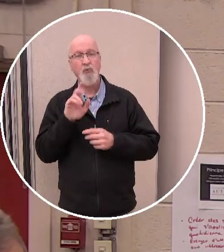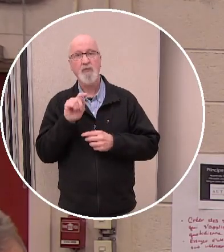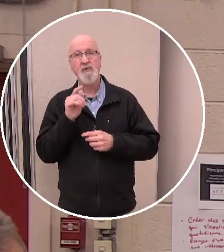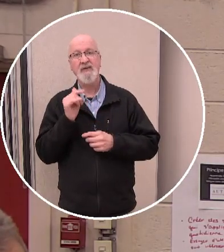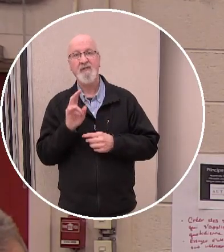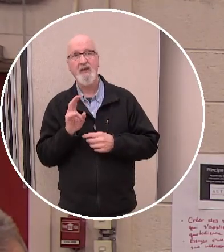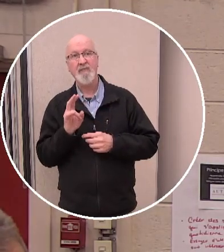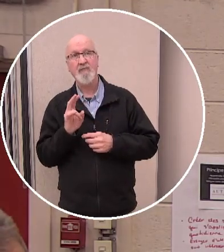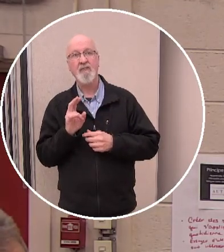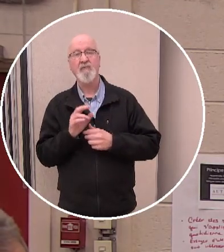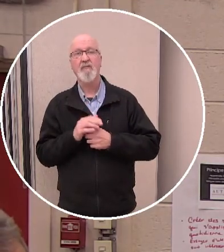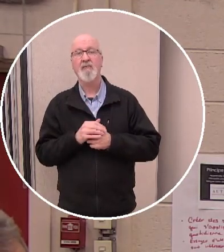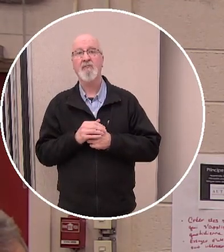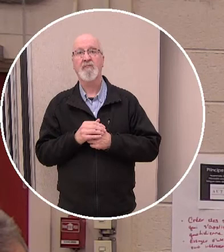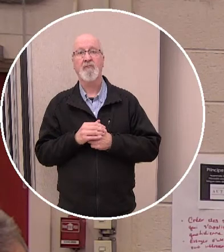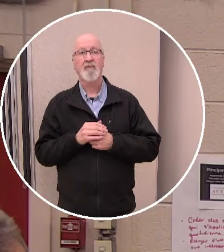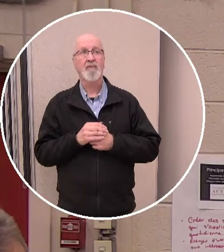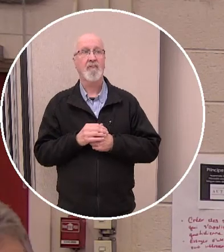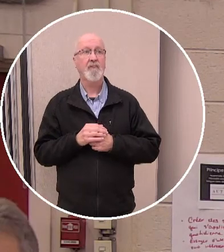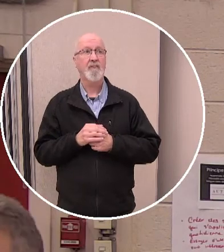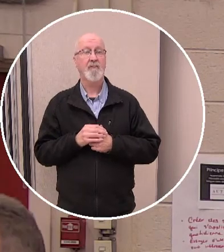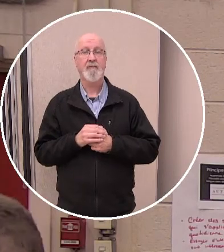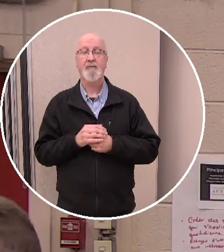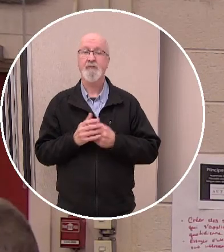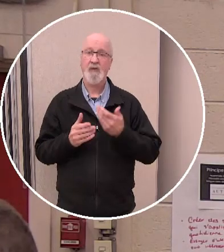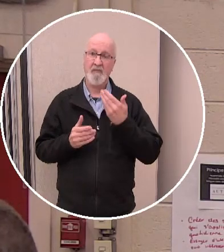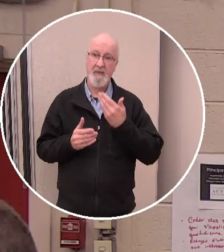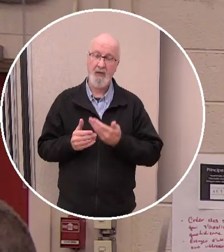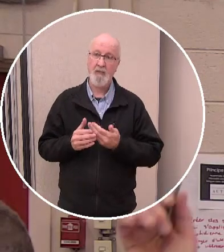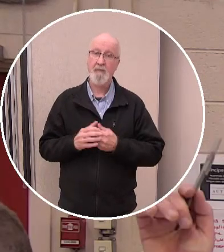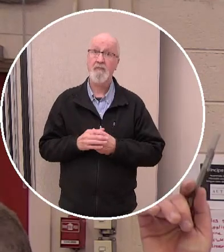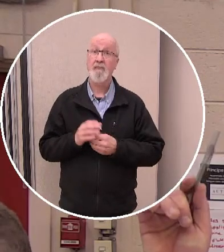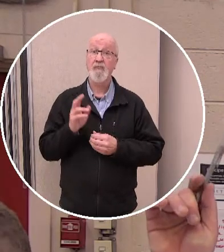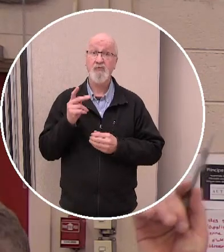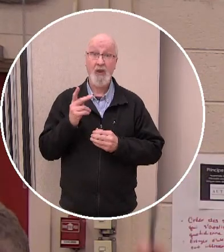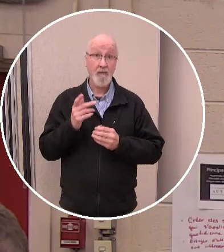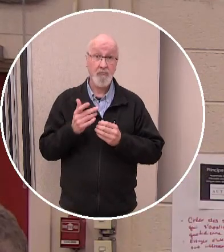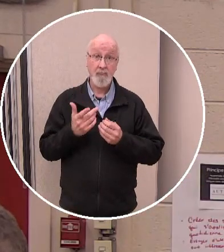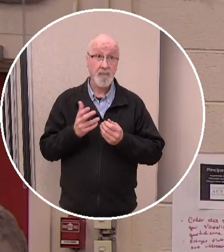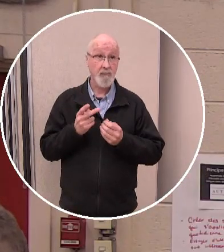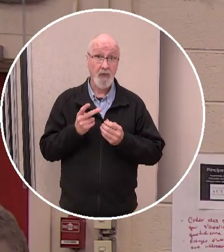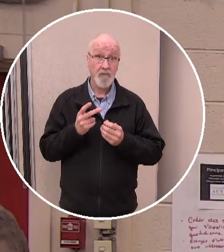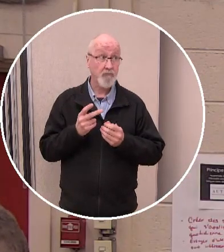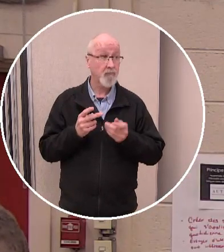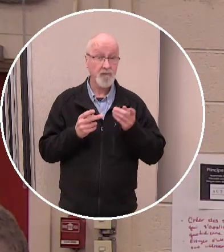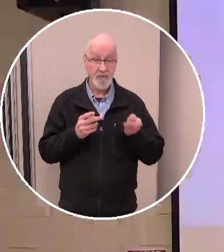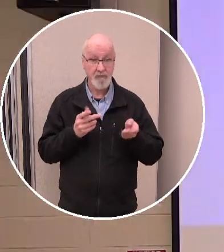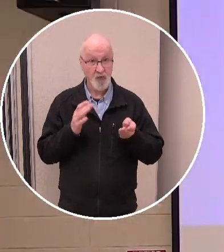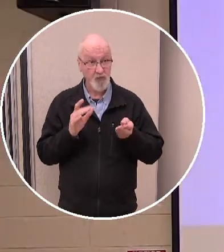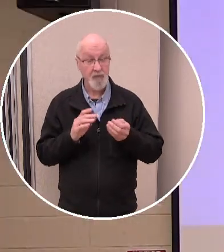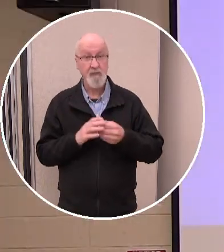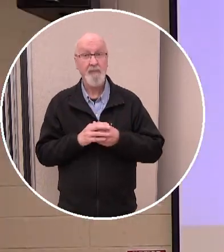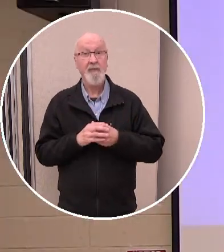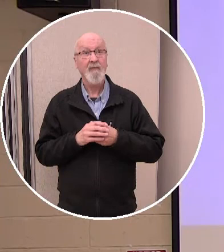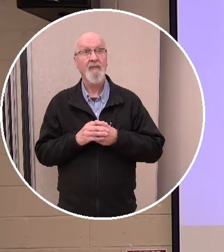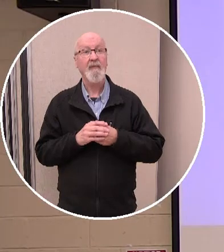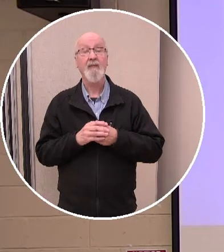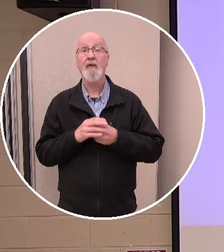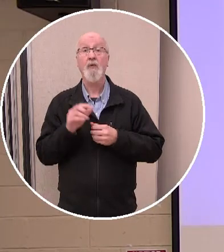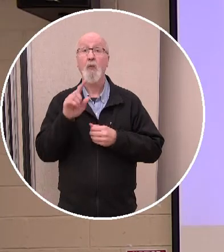17 as presented. Thank you, Kevin. Do I have a seconder to that motion? Seconded by Trustee Burden.